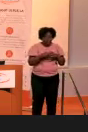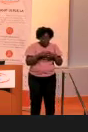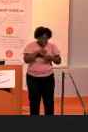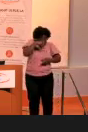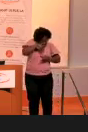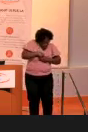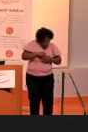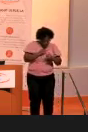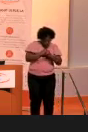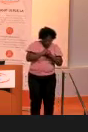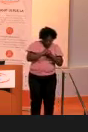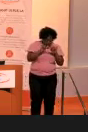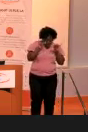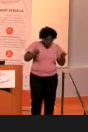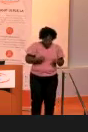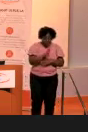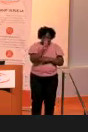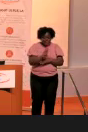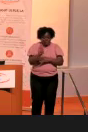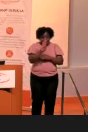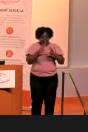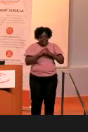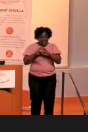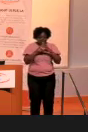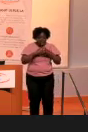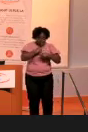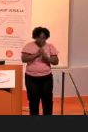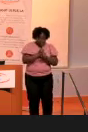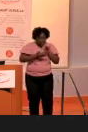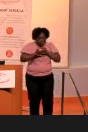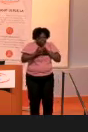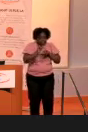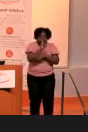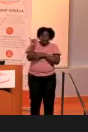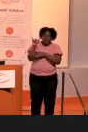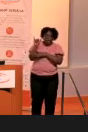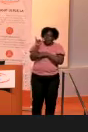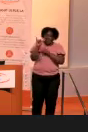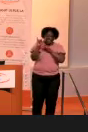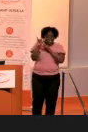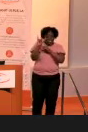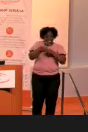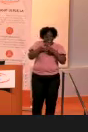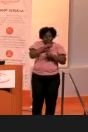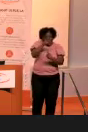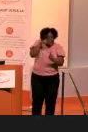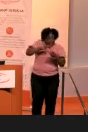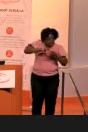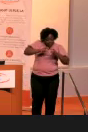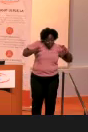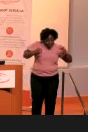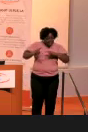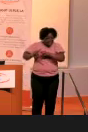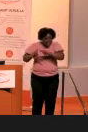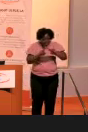which you heard earlier. B cells produce antibodies, which are specific proteins that each have specific targets on